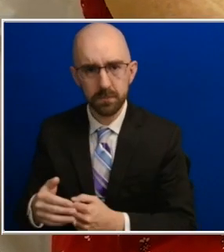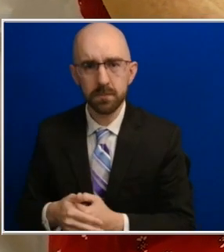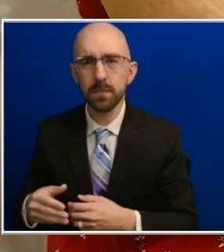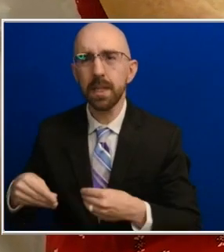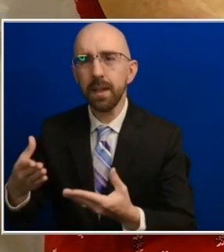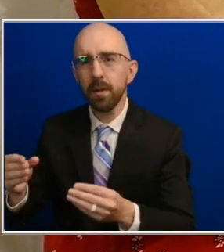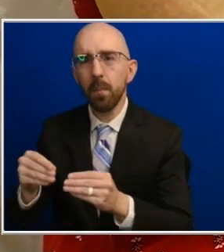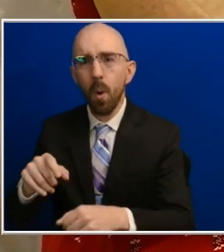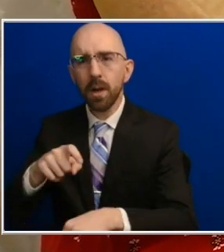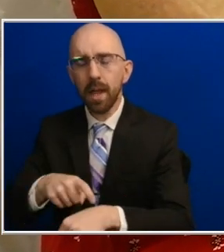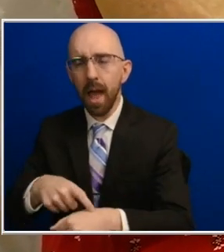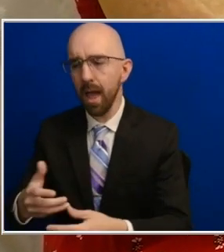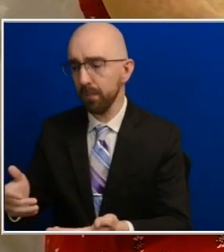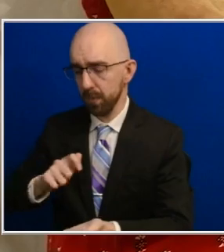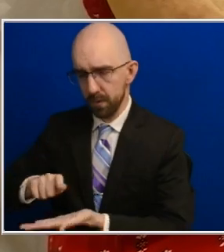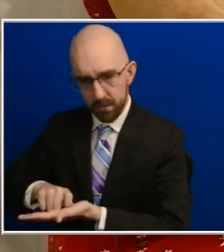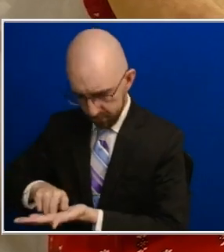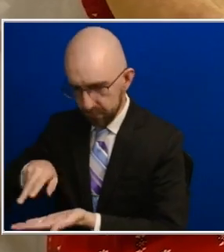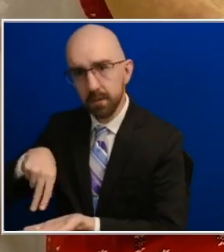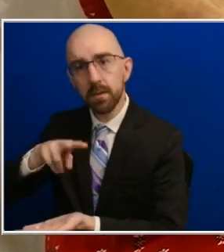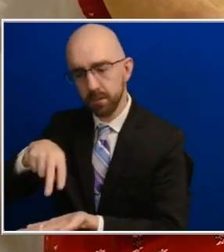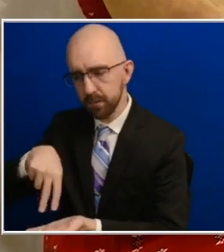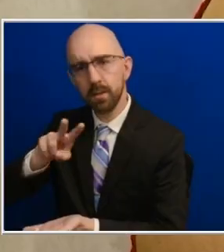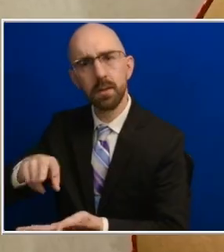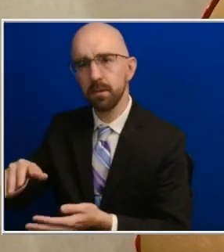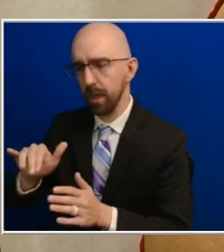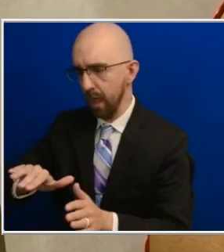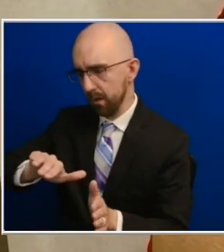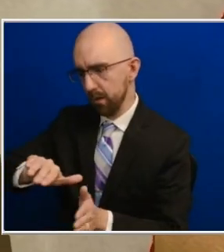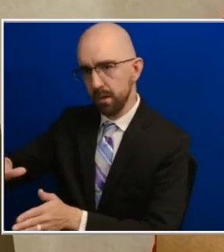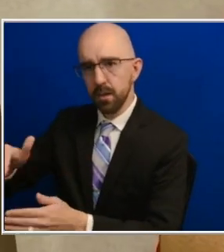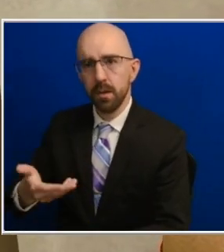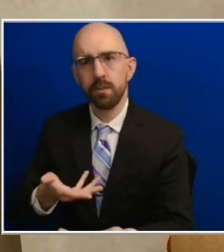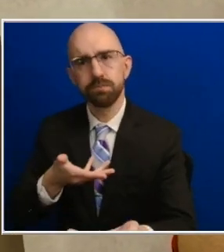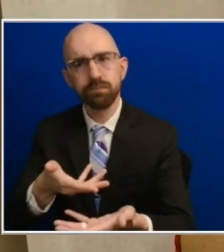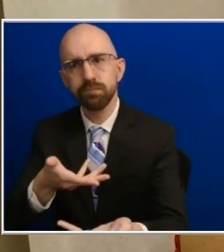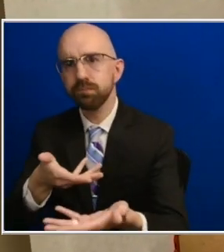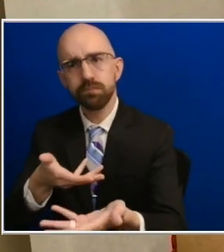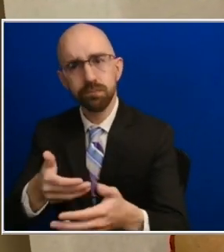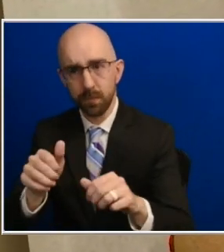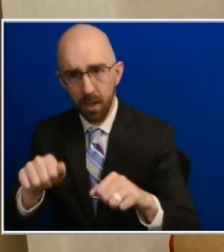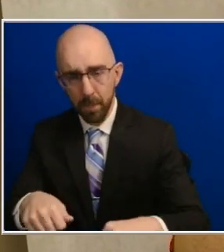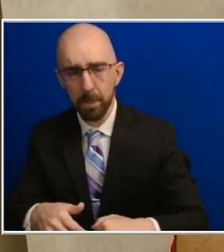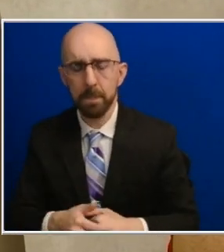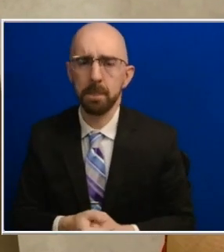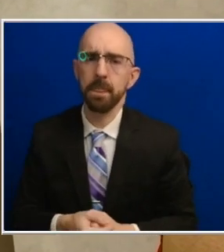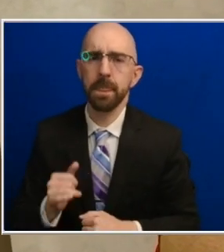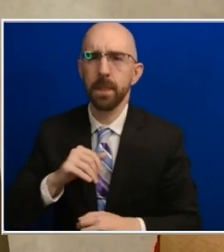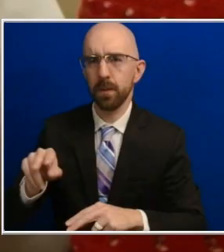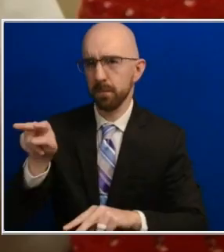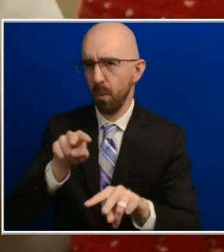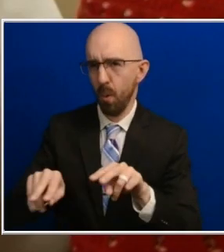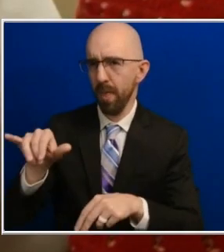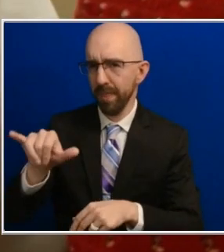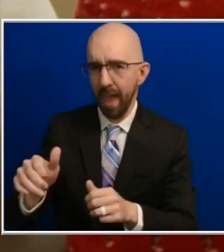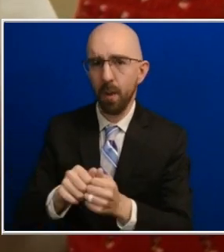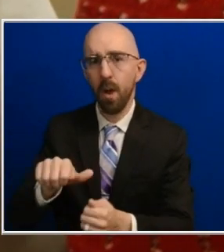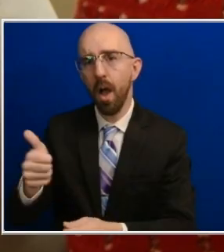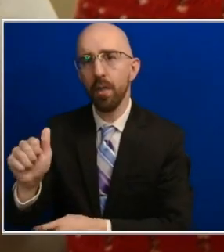on you, the patient, instead of data entry. We're explaining that and other AI tools with the folks joining me